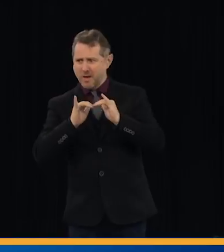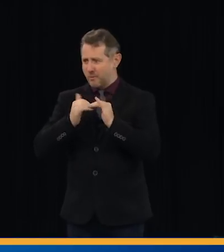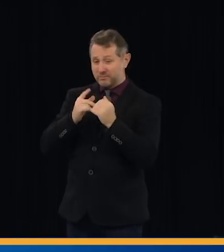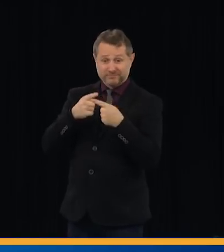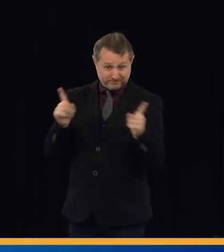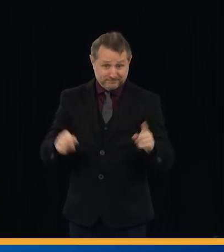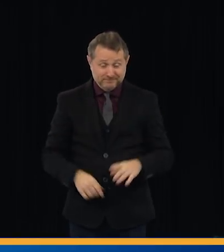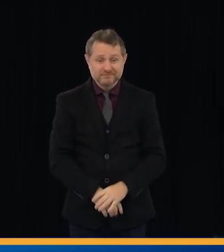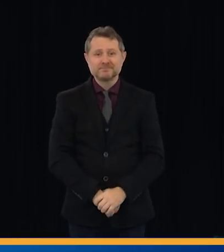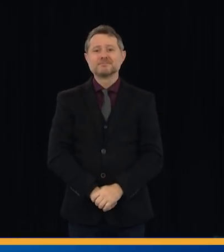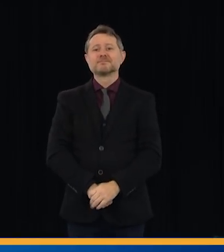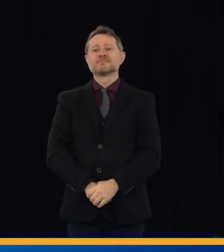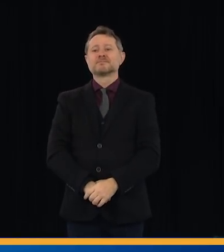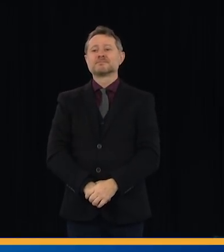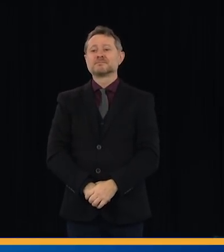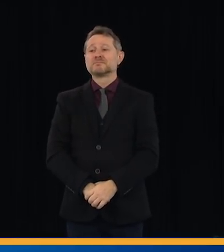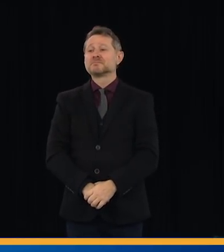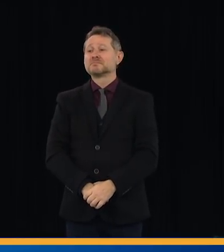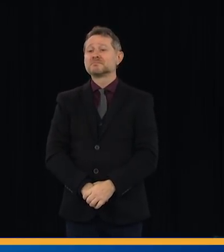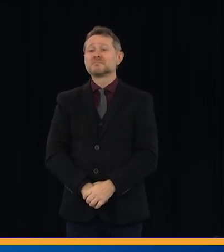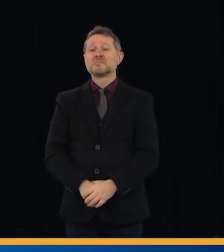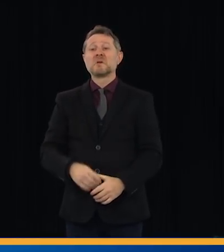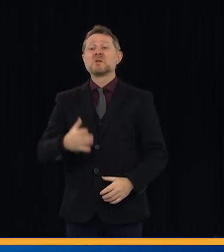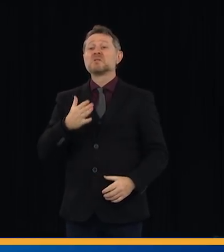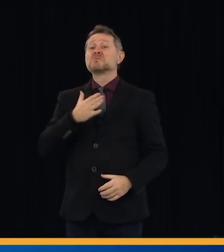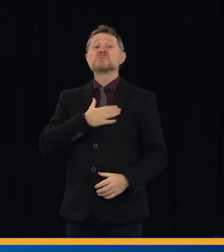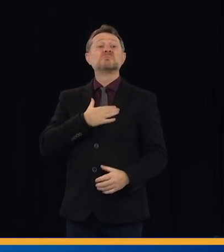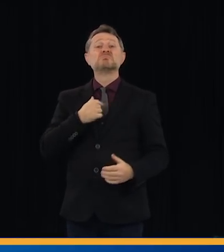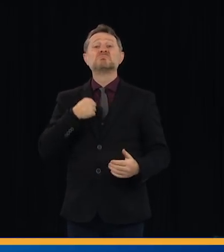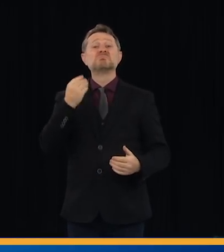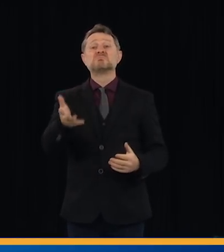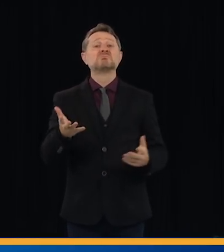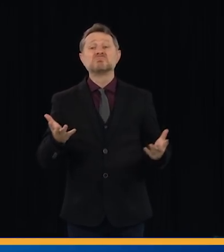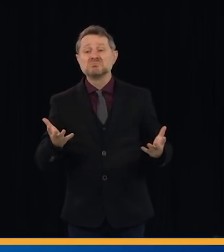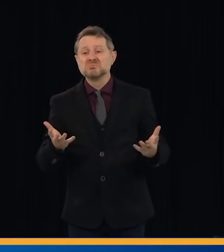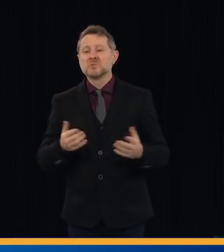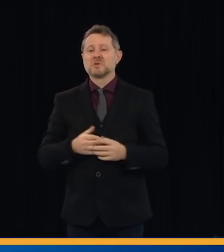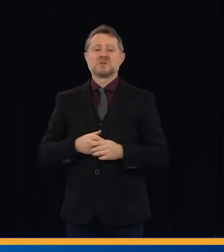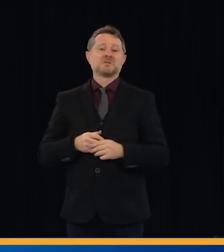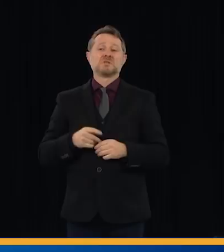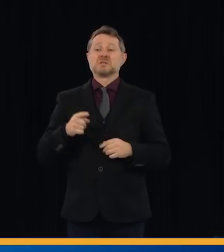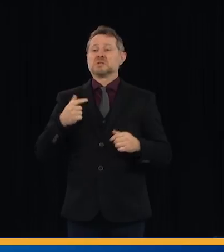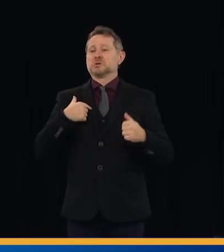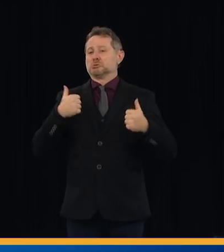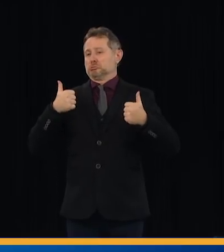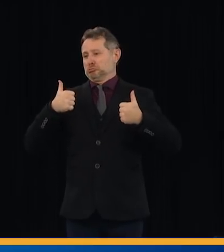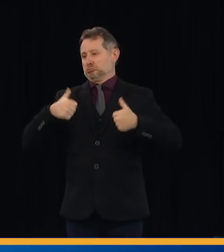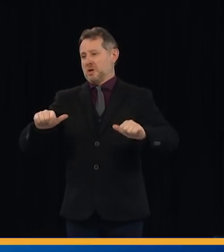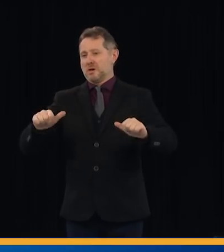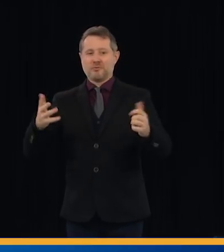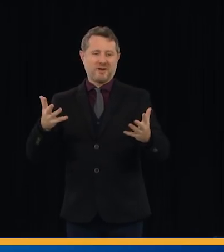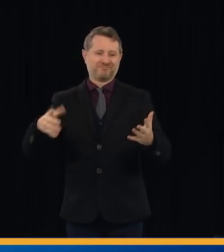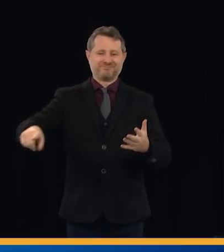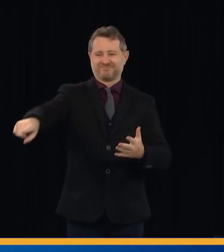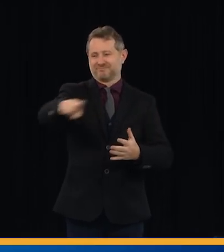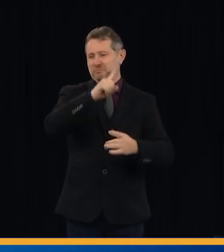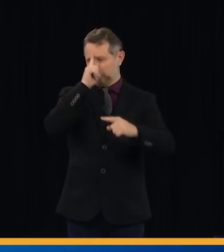My gratuitous 2 cents, see if you can't find a silver lining in all of this.